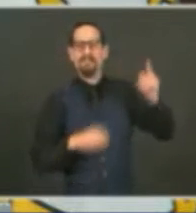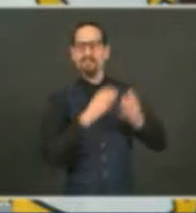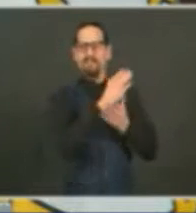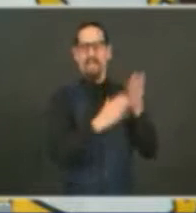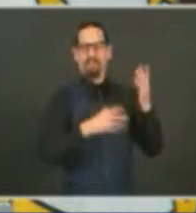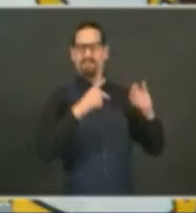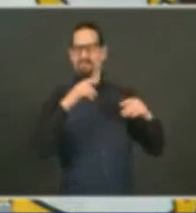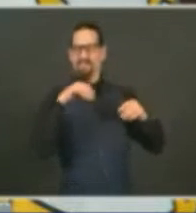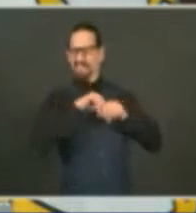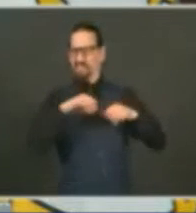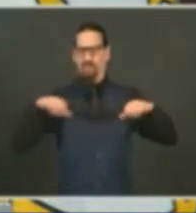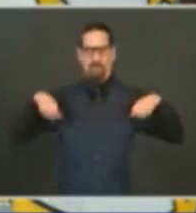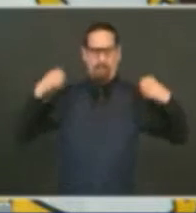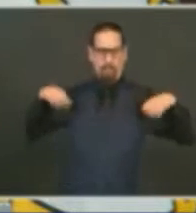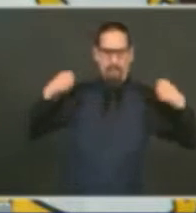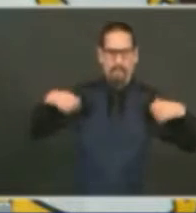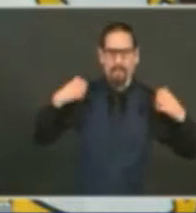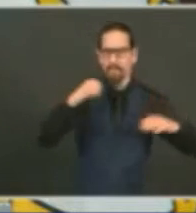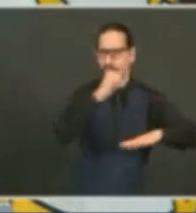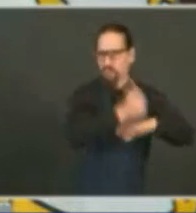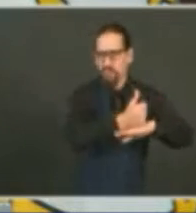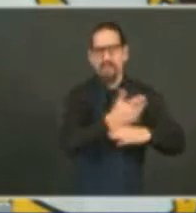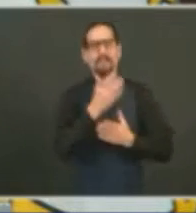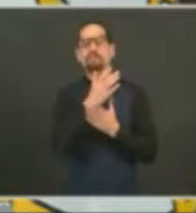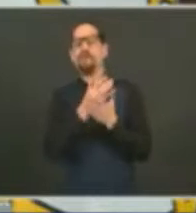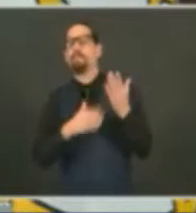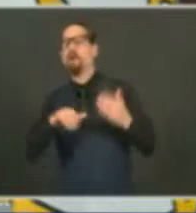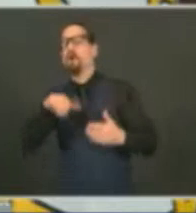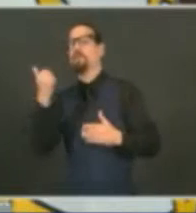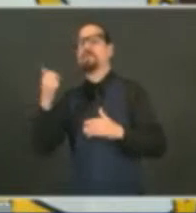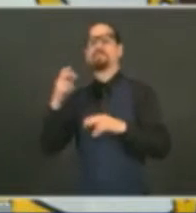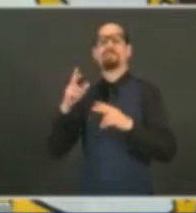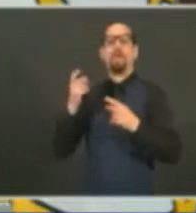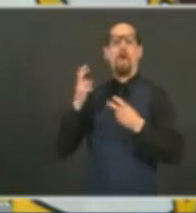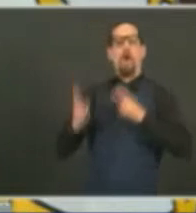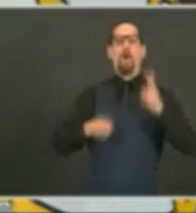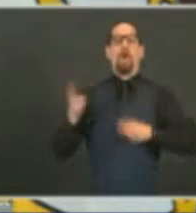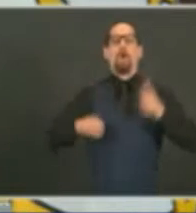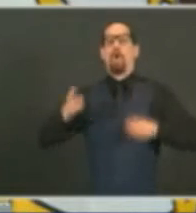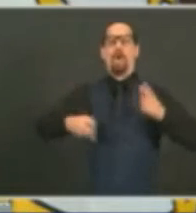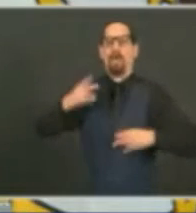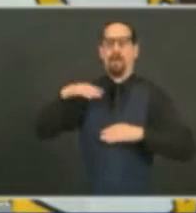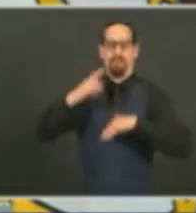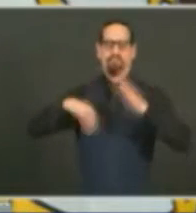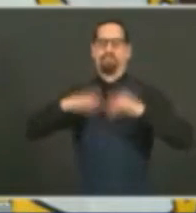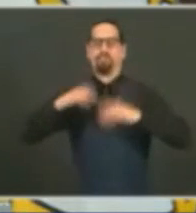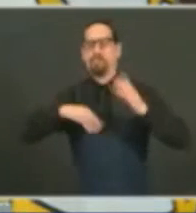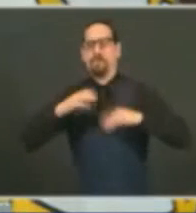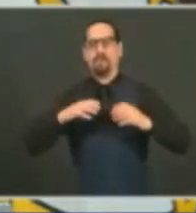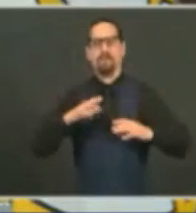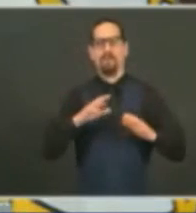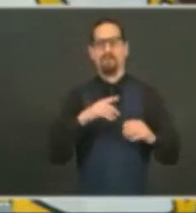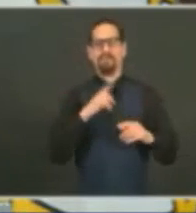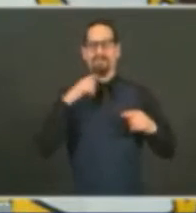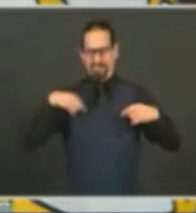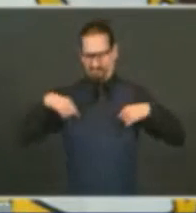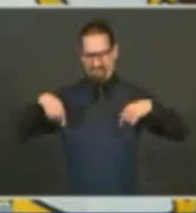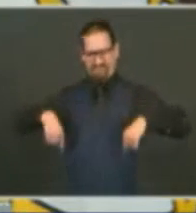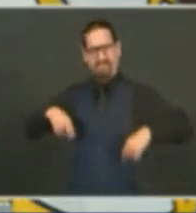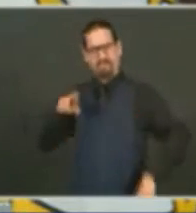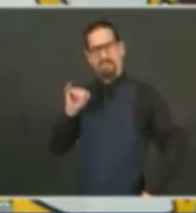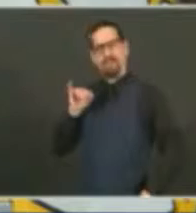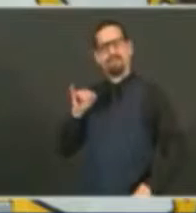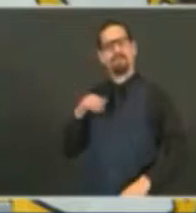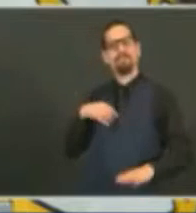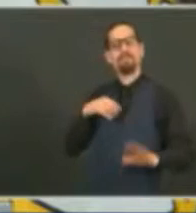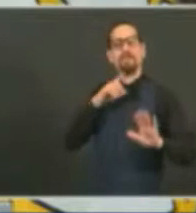are were more quickly put together. Our field hospitals they are not real hospitals, of course, they are